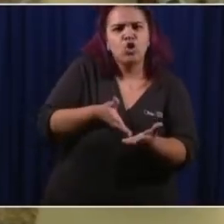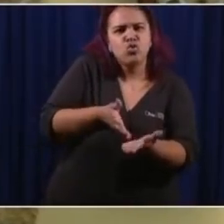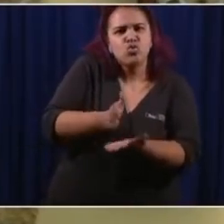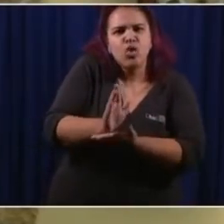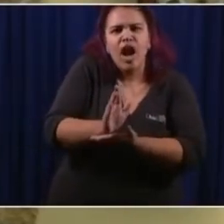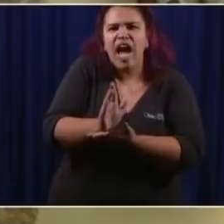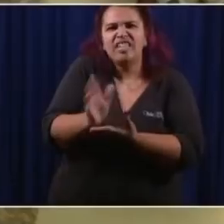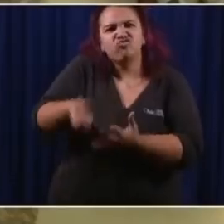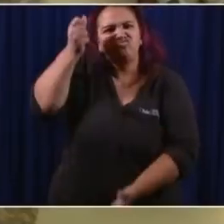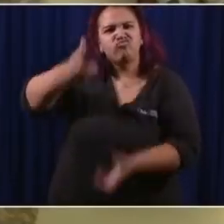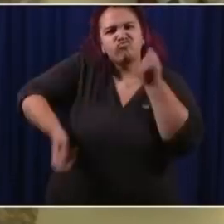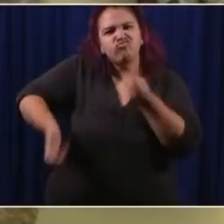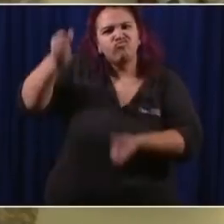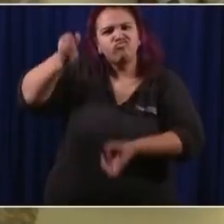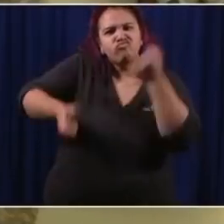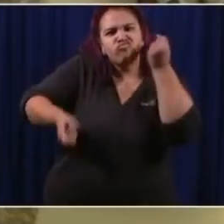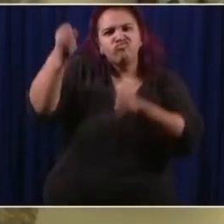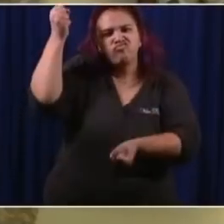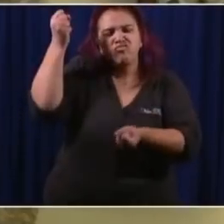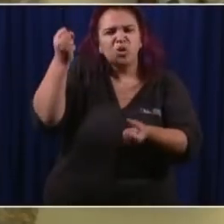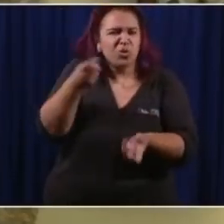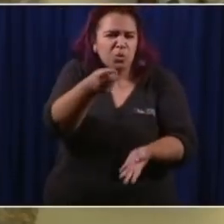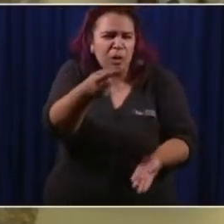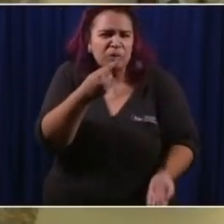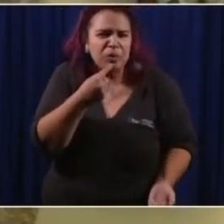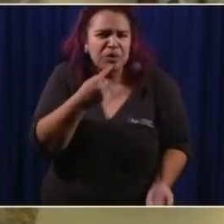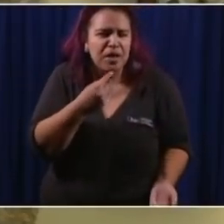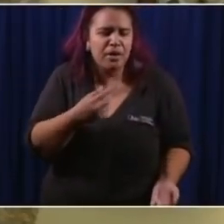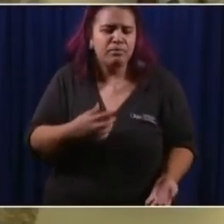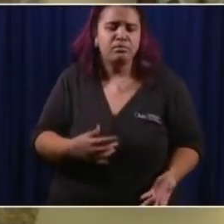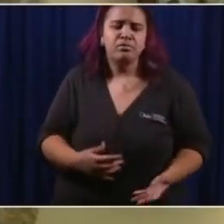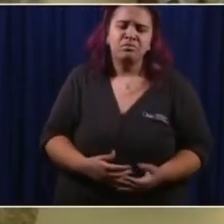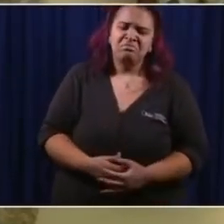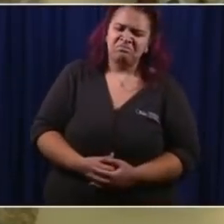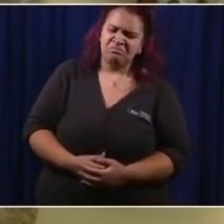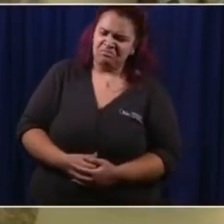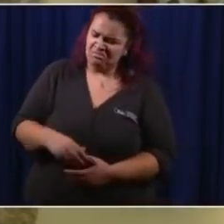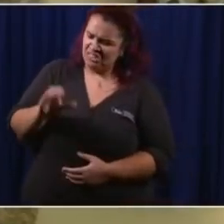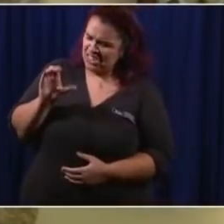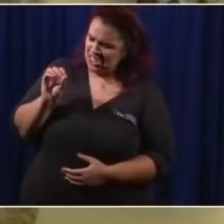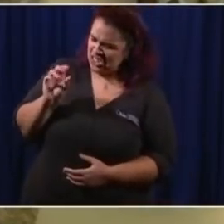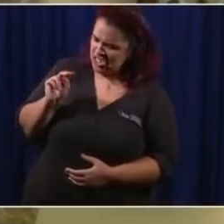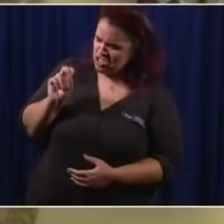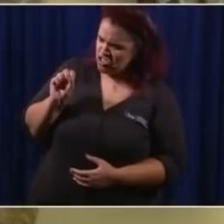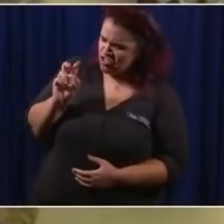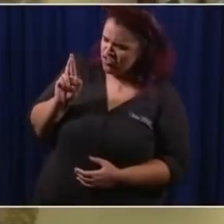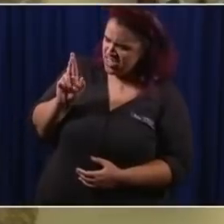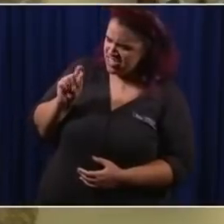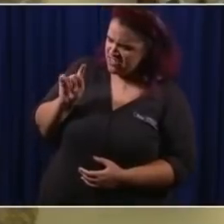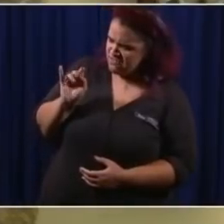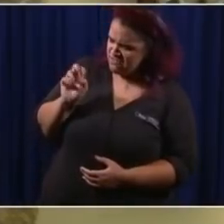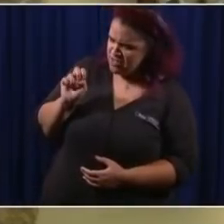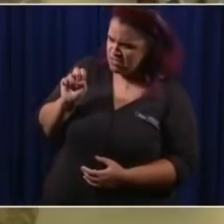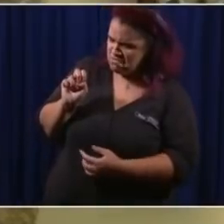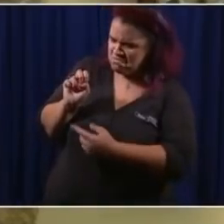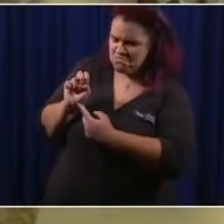Well, I'm a conservative. I think conservatives historically are to preserve life,